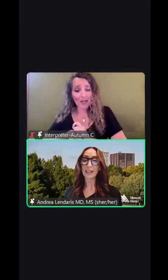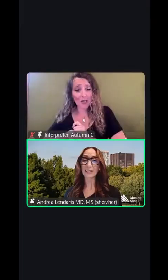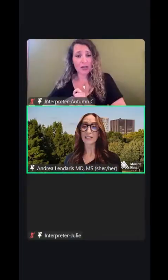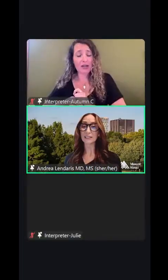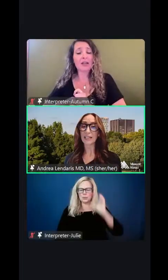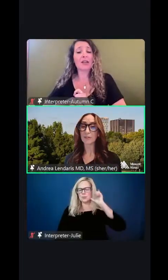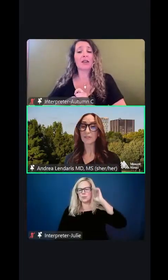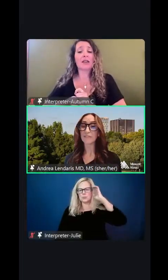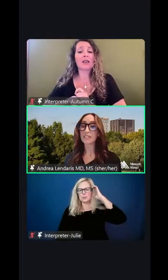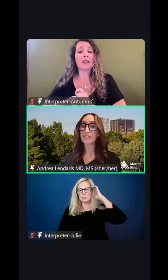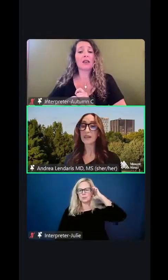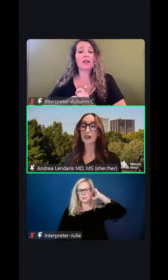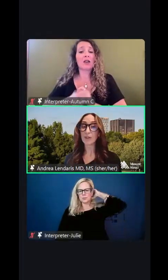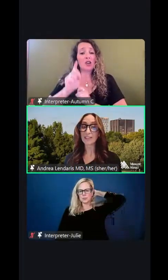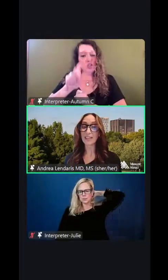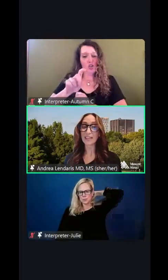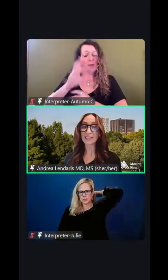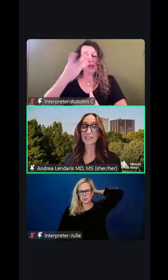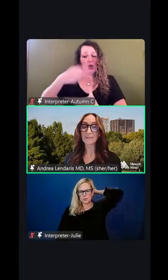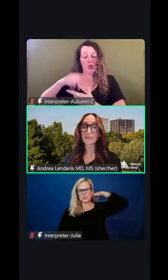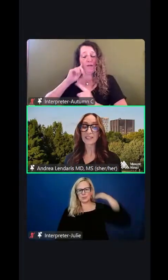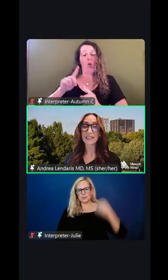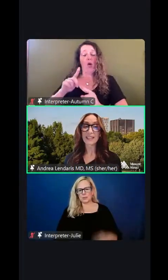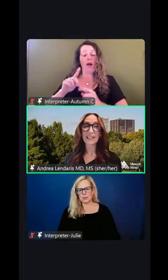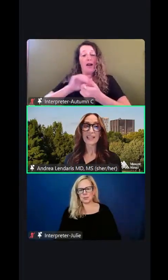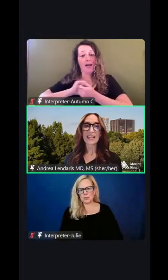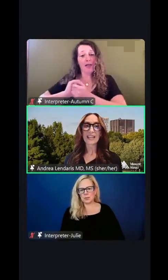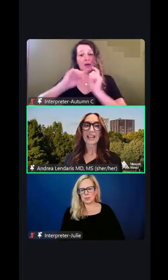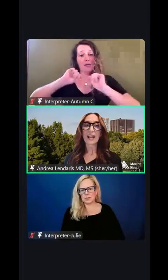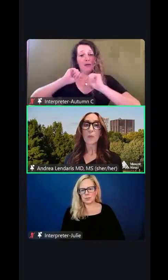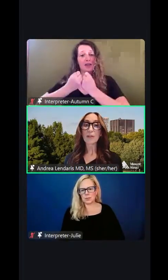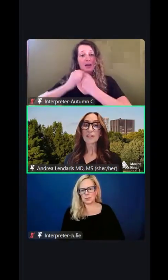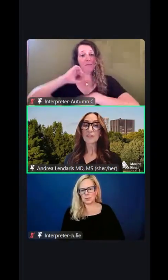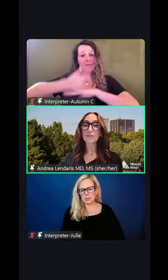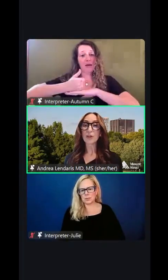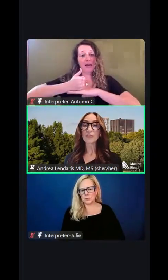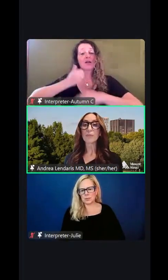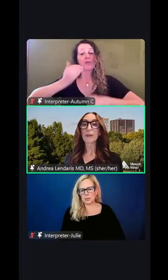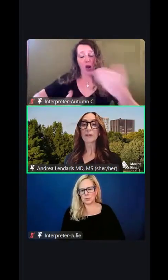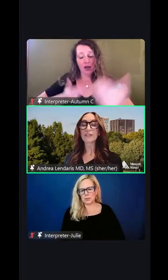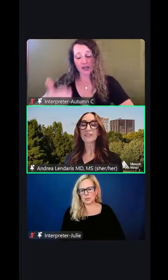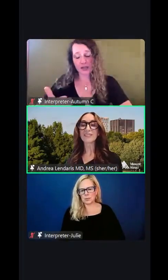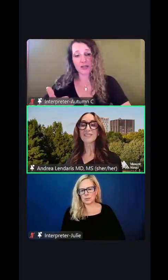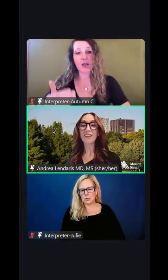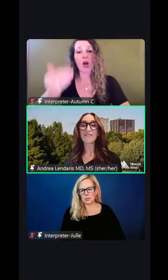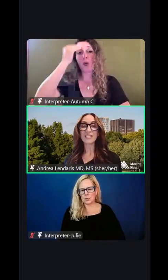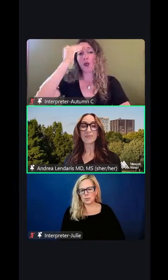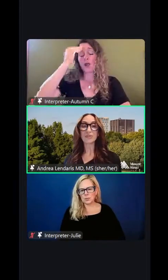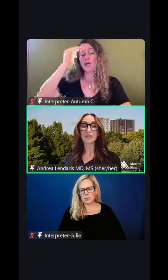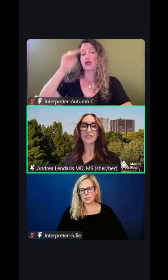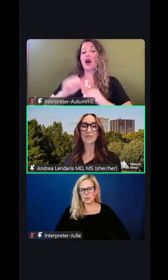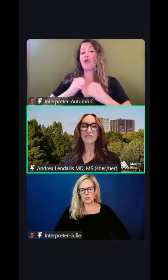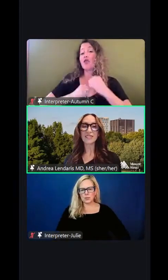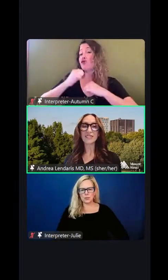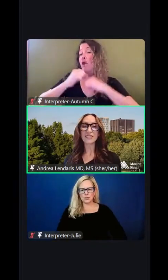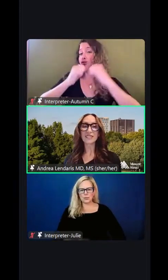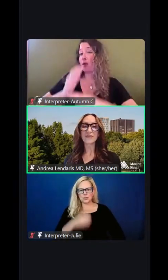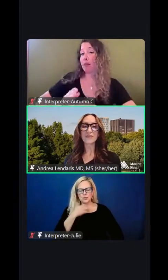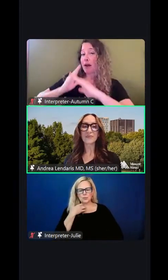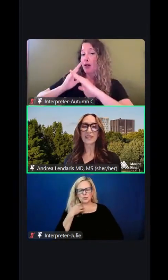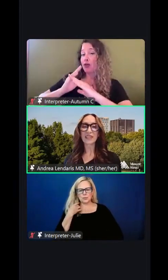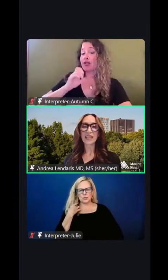adaptation as a collaborative team-based process, awareness of structural barriers and non-visible